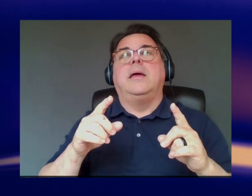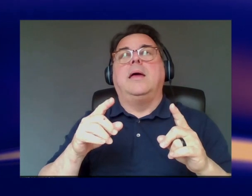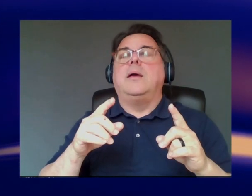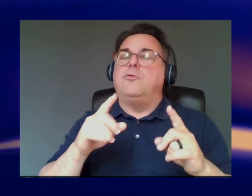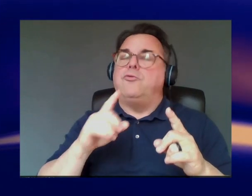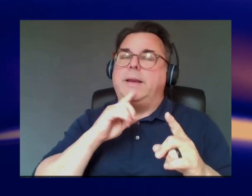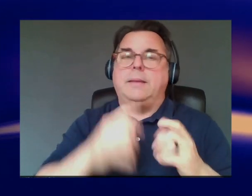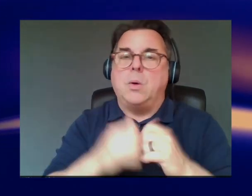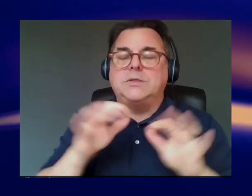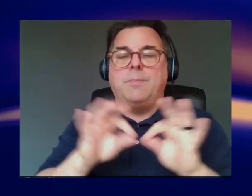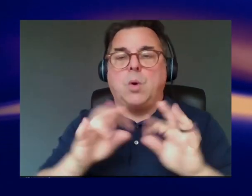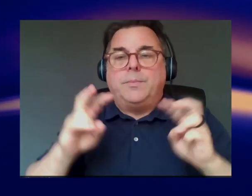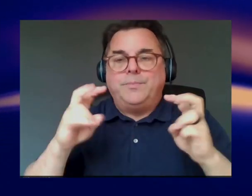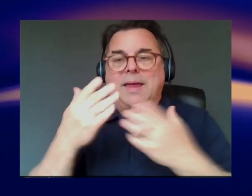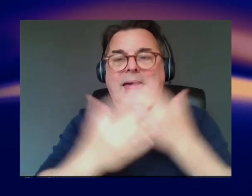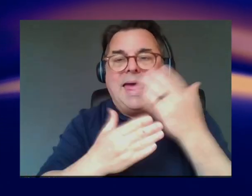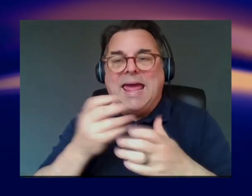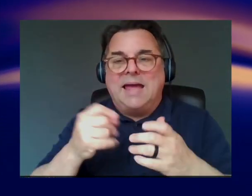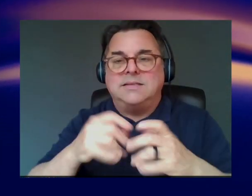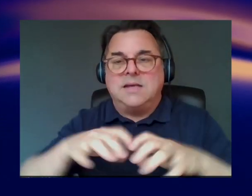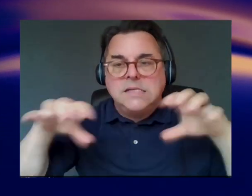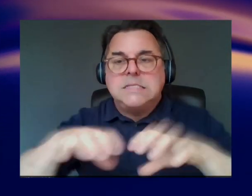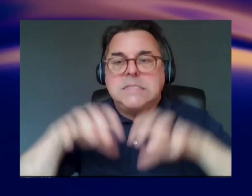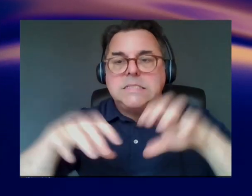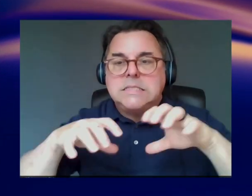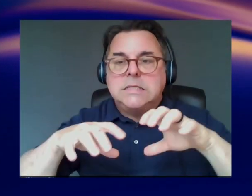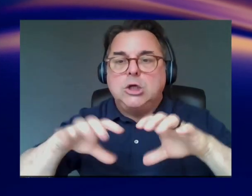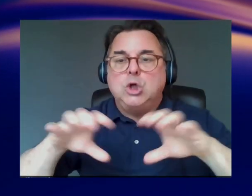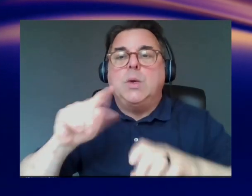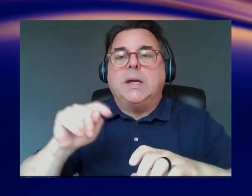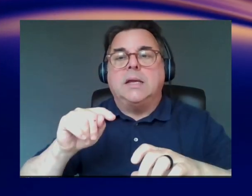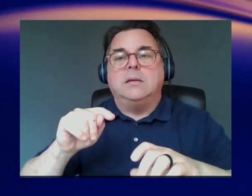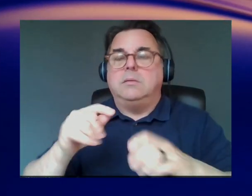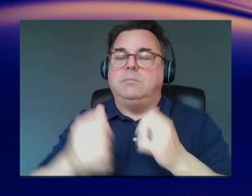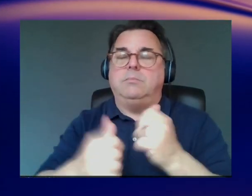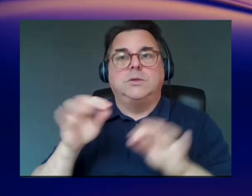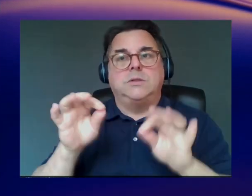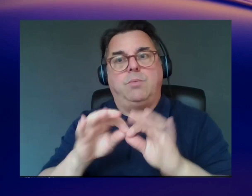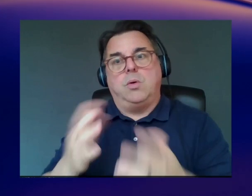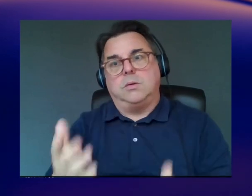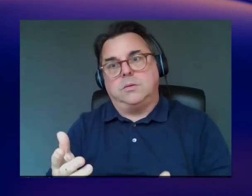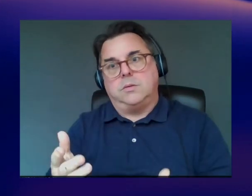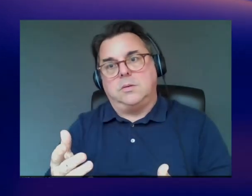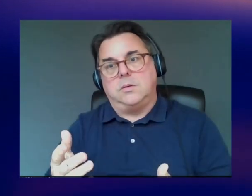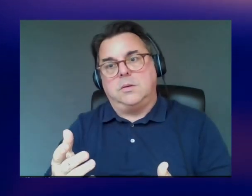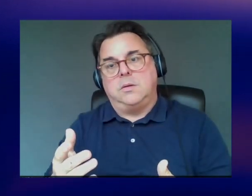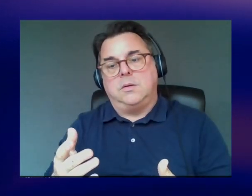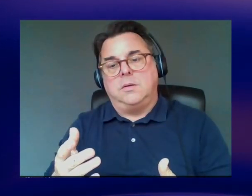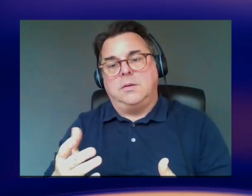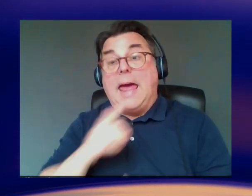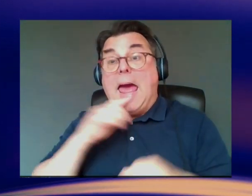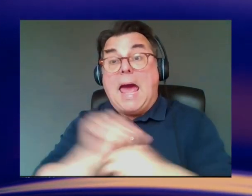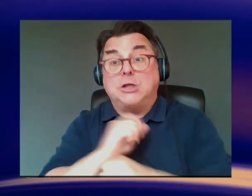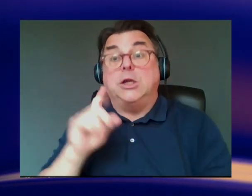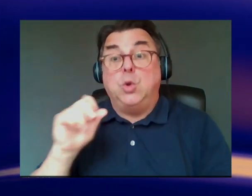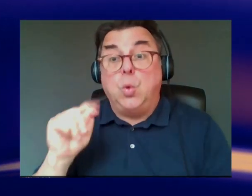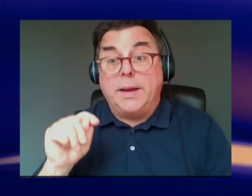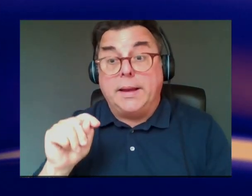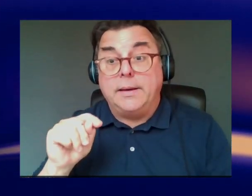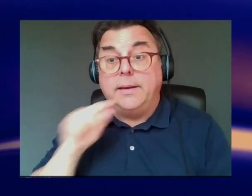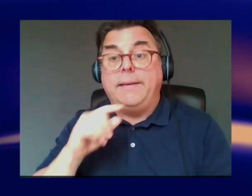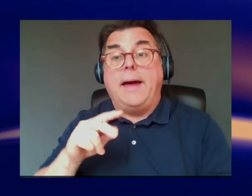cheat sheet to me, but Yeah. I'll tell you Okay. after I take the exam. Do it. After I watch all your videos. Watch all the videos, check out the resources,